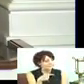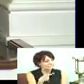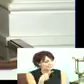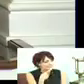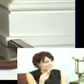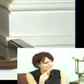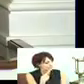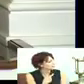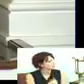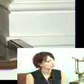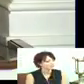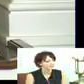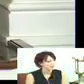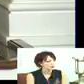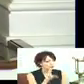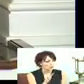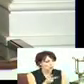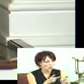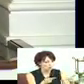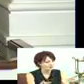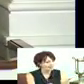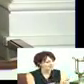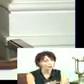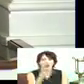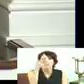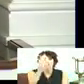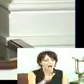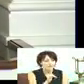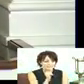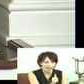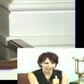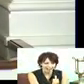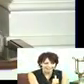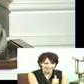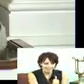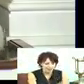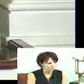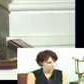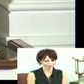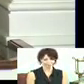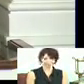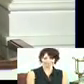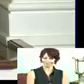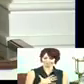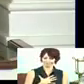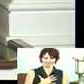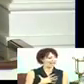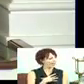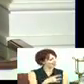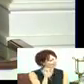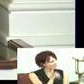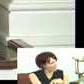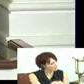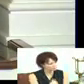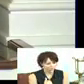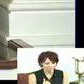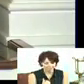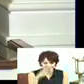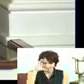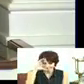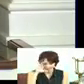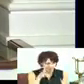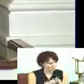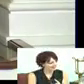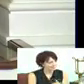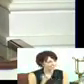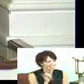not a spot where God is not. I like that. That is what I've come to believe in my spirituality. And you